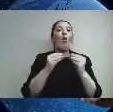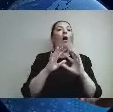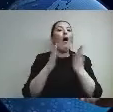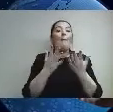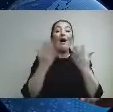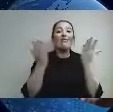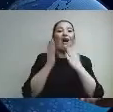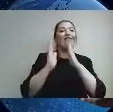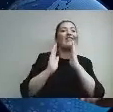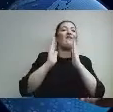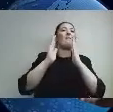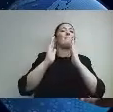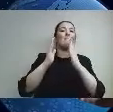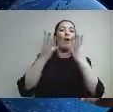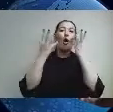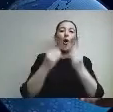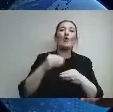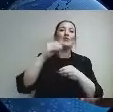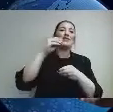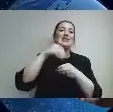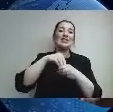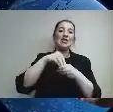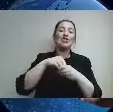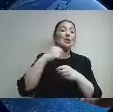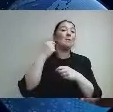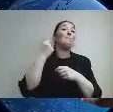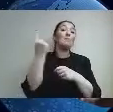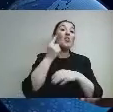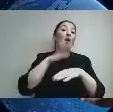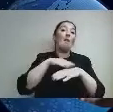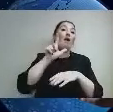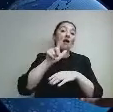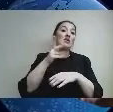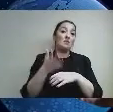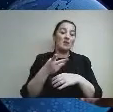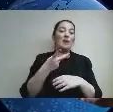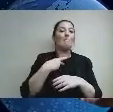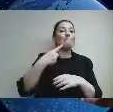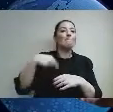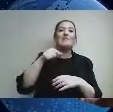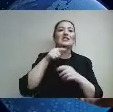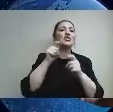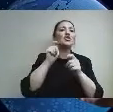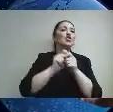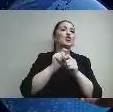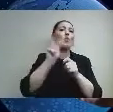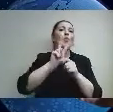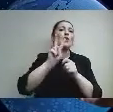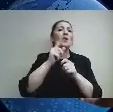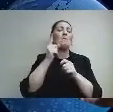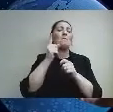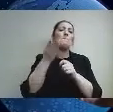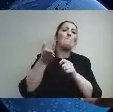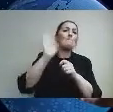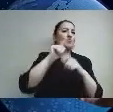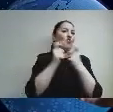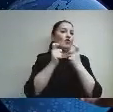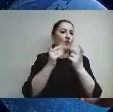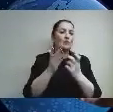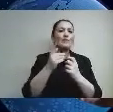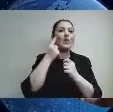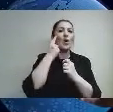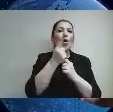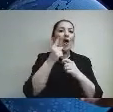uh, development. Therefore, we said that any product, service, or invoice in